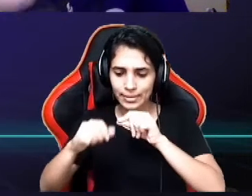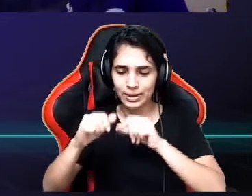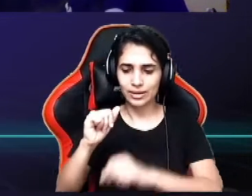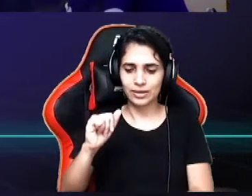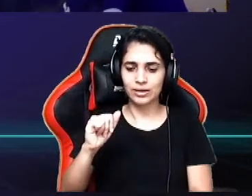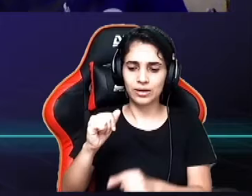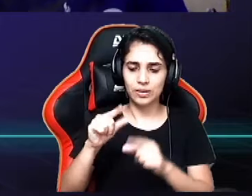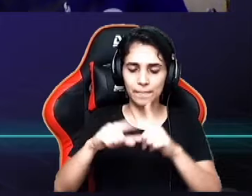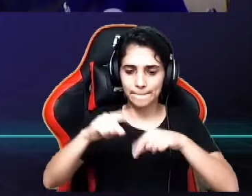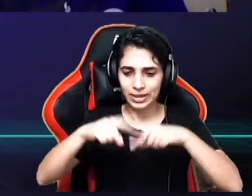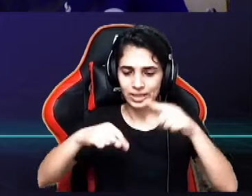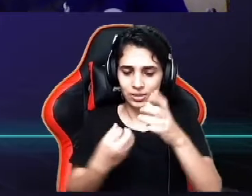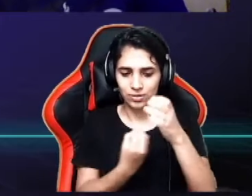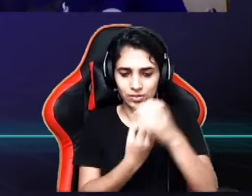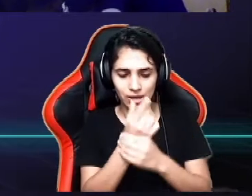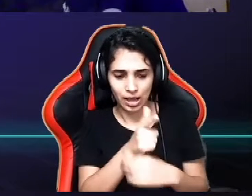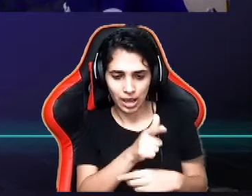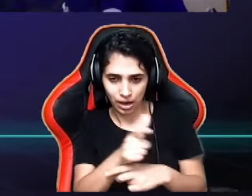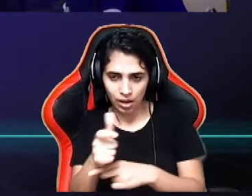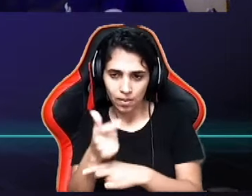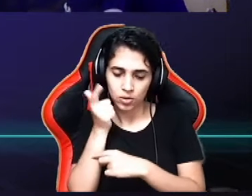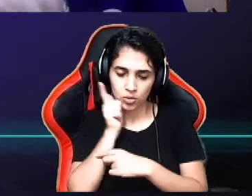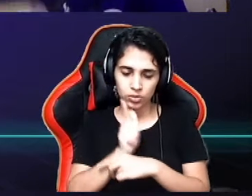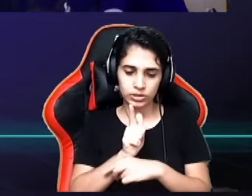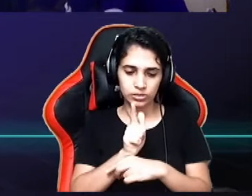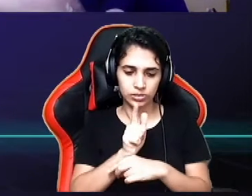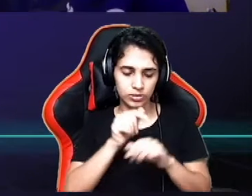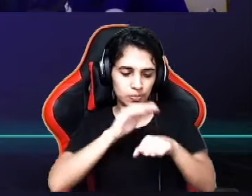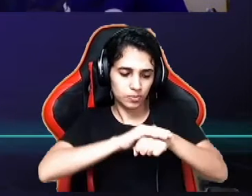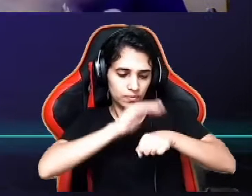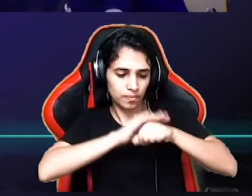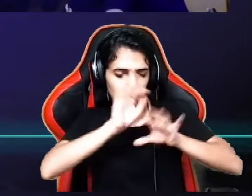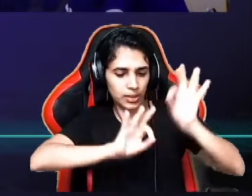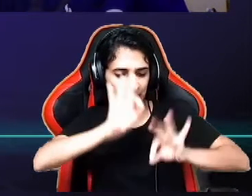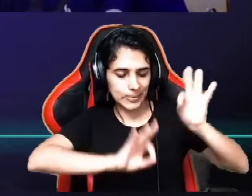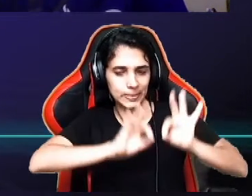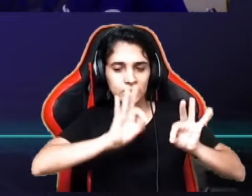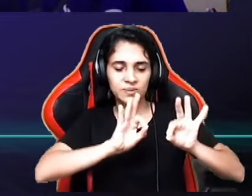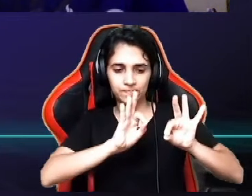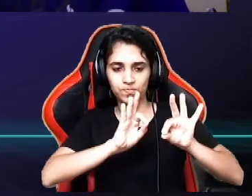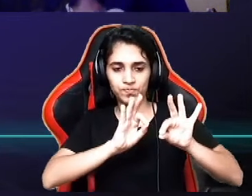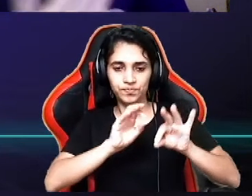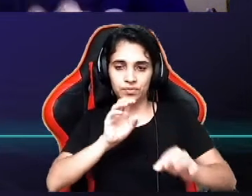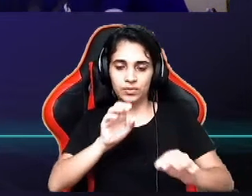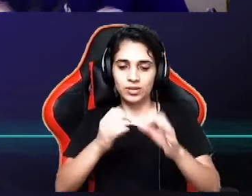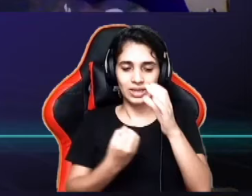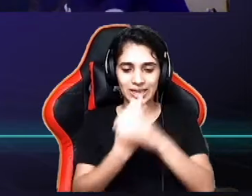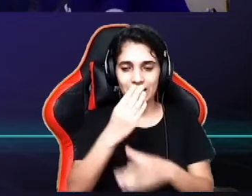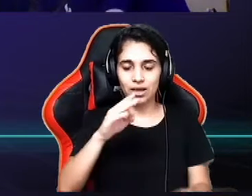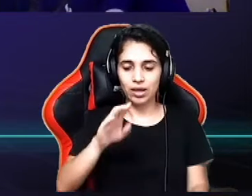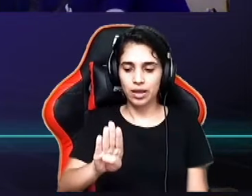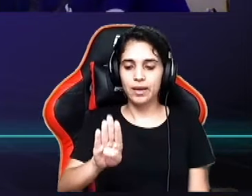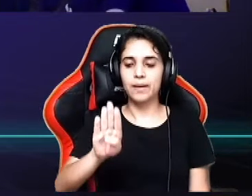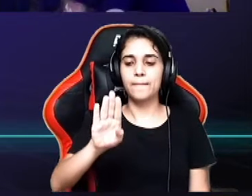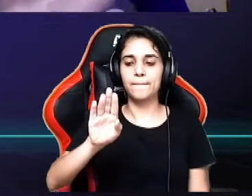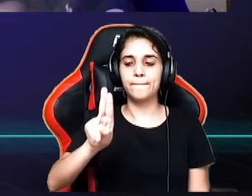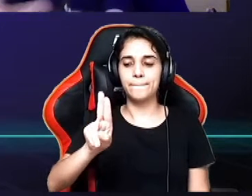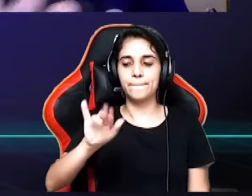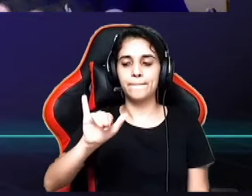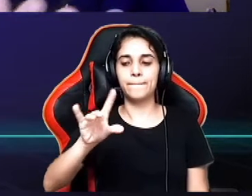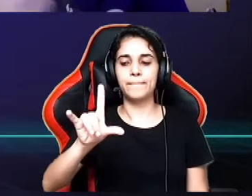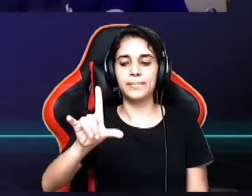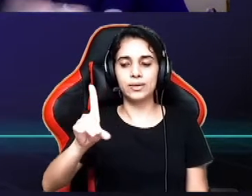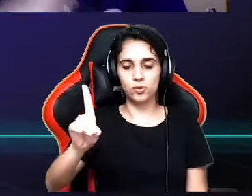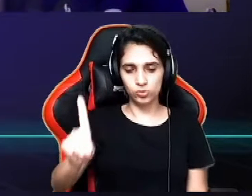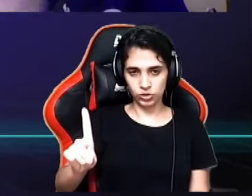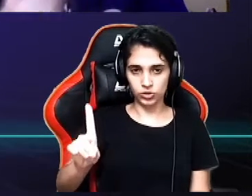They collect items, weapons, and they create a kind of a build, to use the gamers' jargon, right?